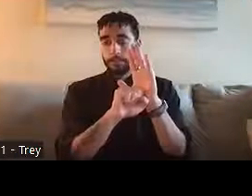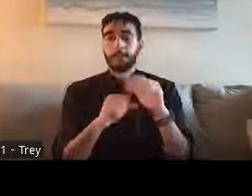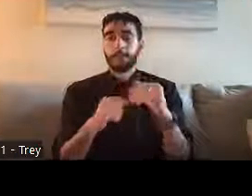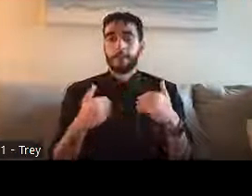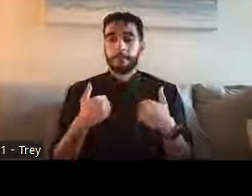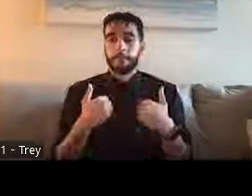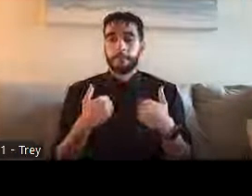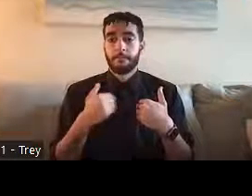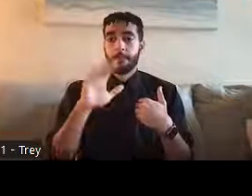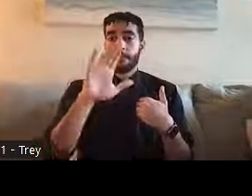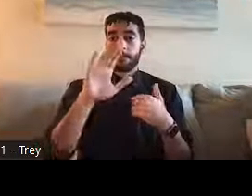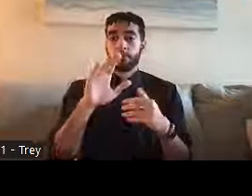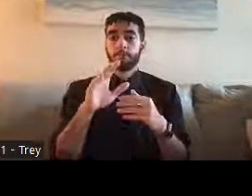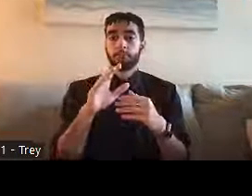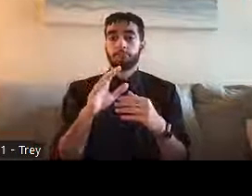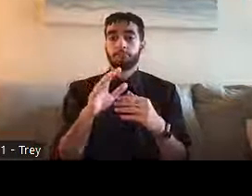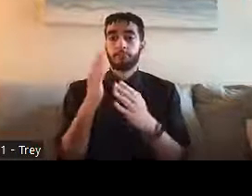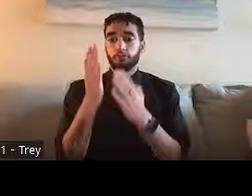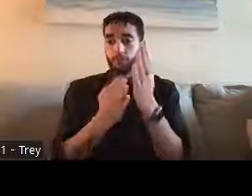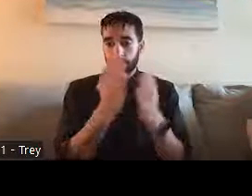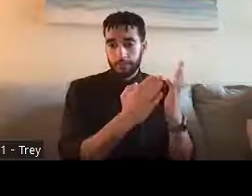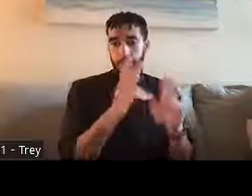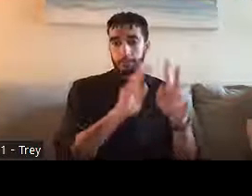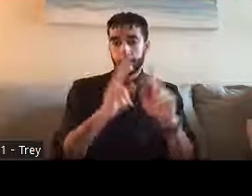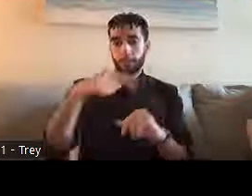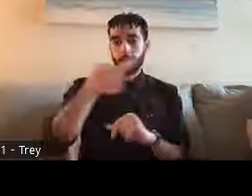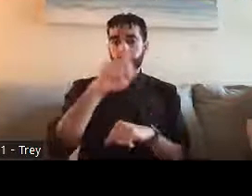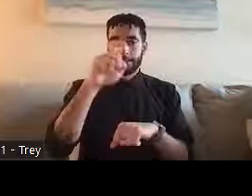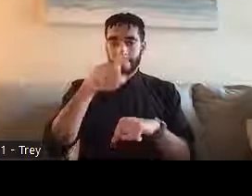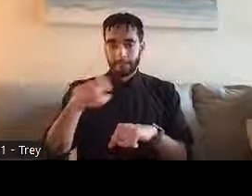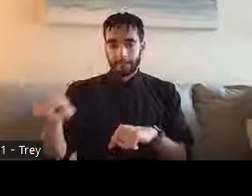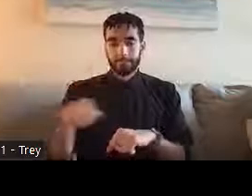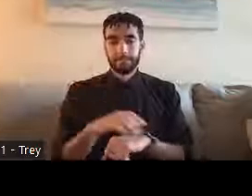care services that our participants need. Next slide.